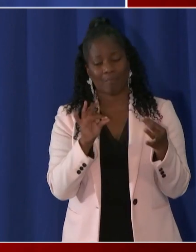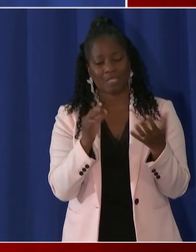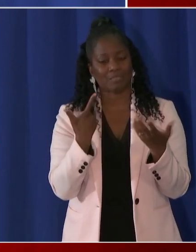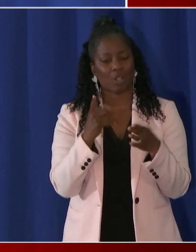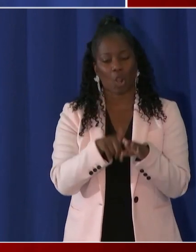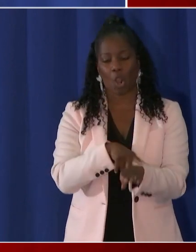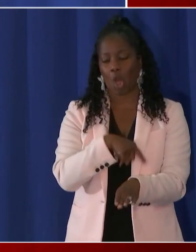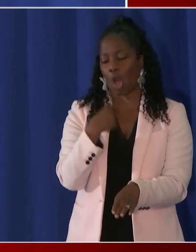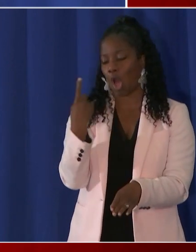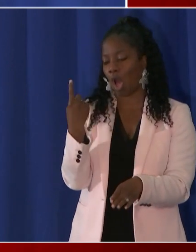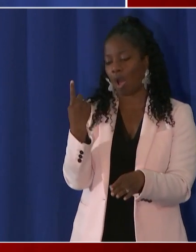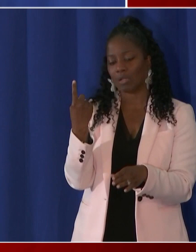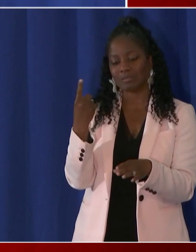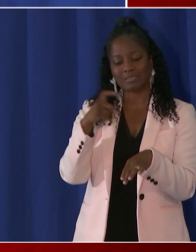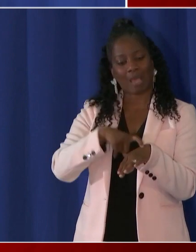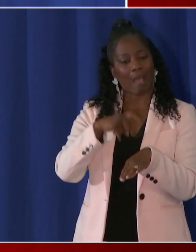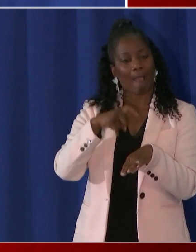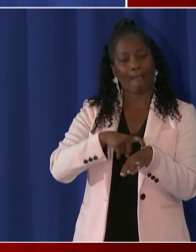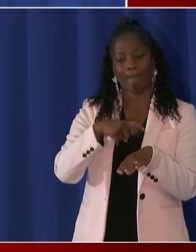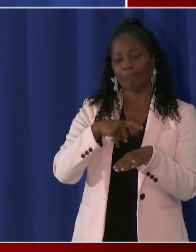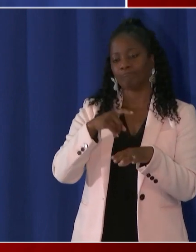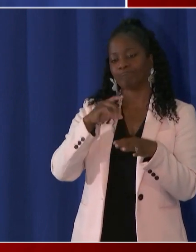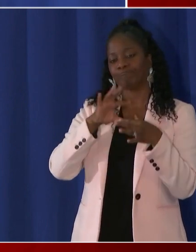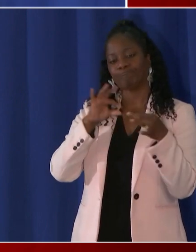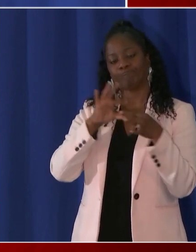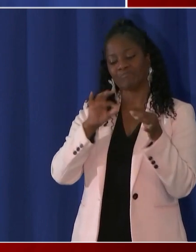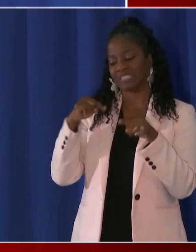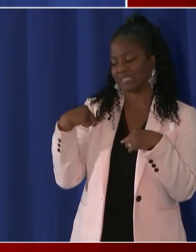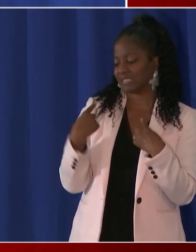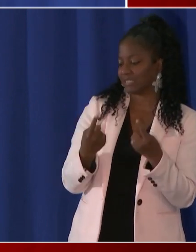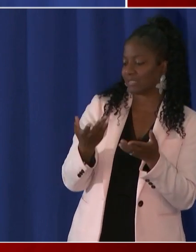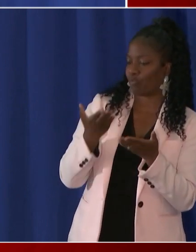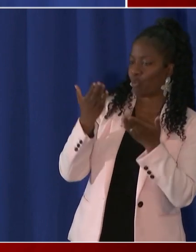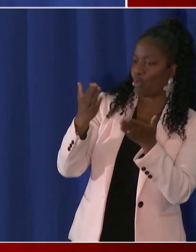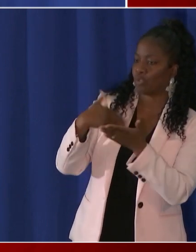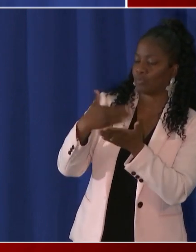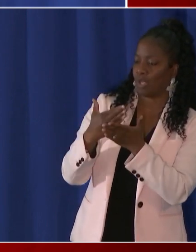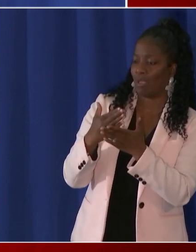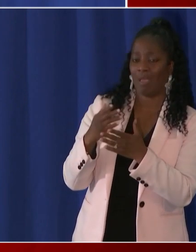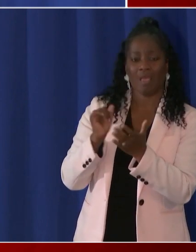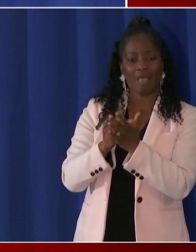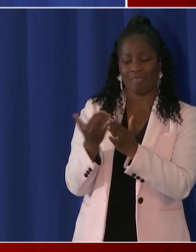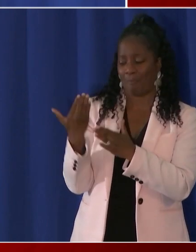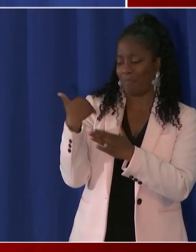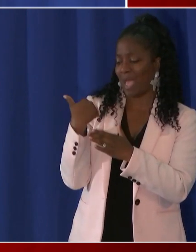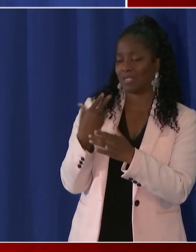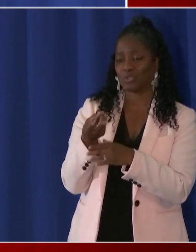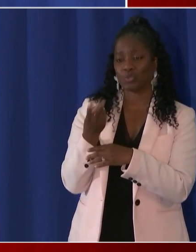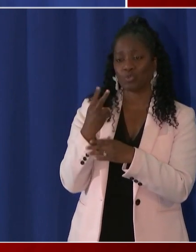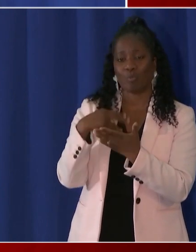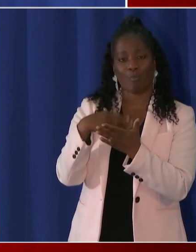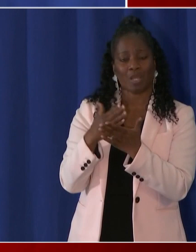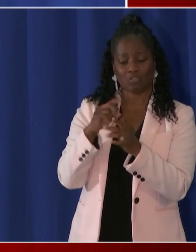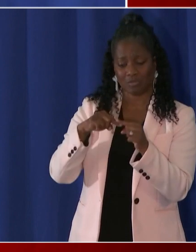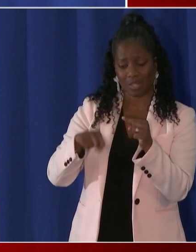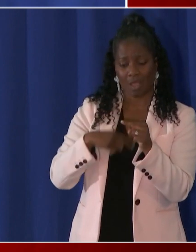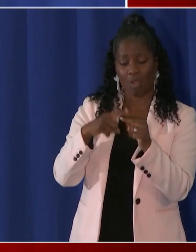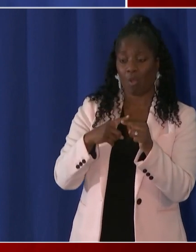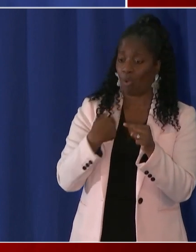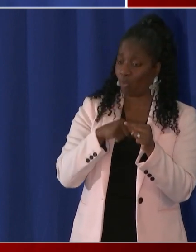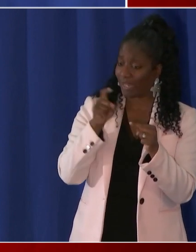is a long-standing one since I proposed the budget and over the last 2 budget cycles is we need the police that we need,